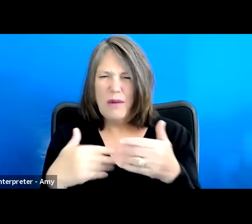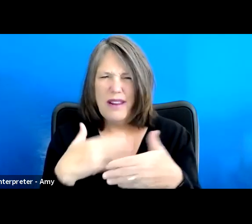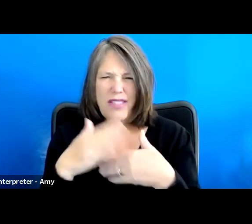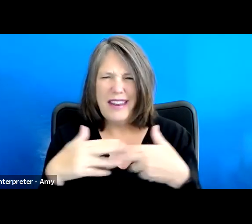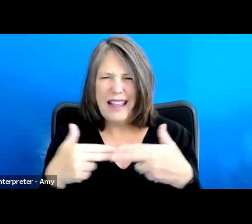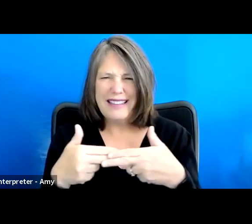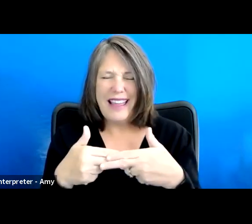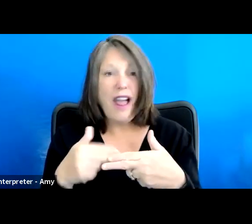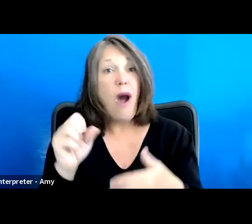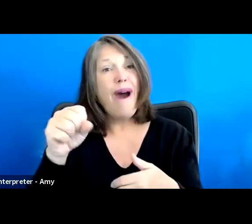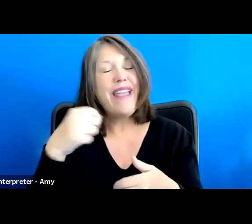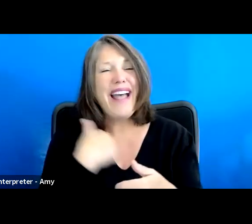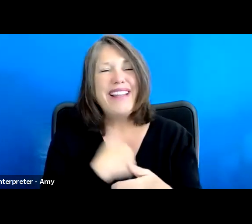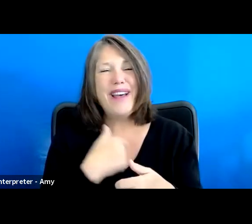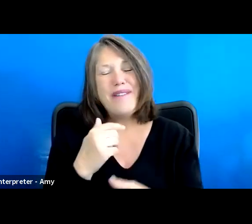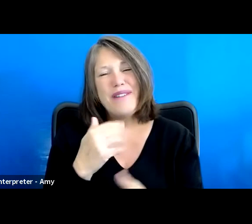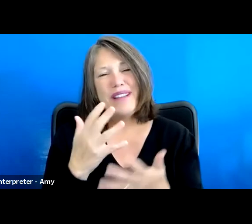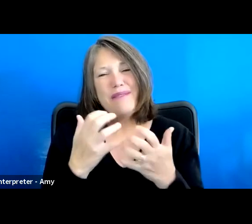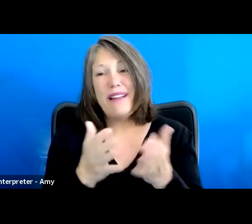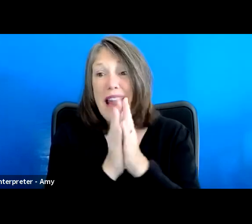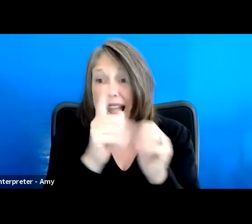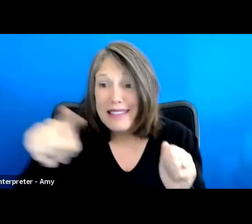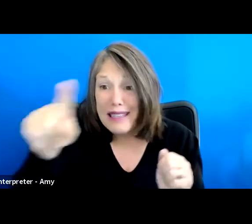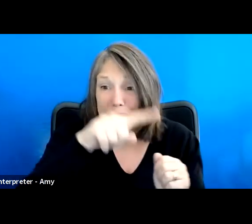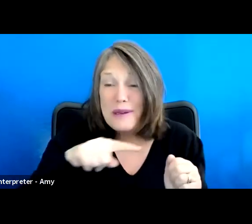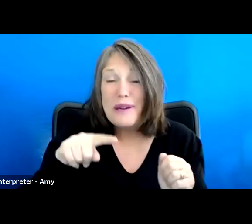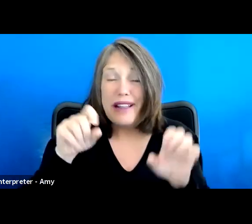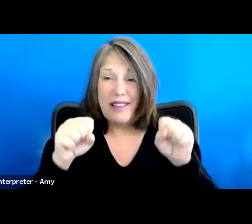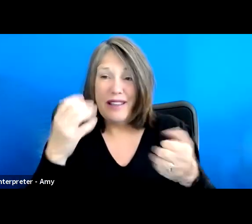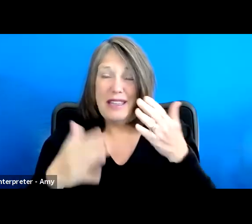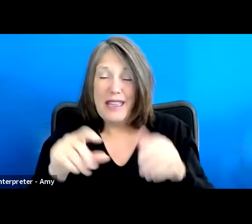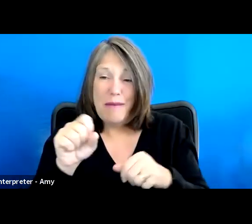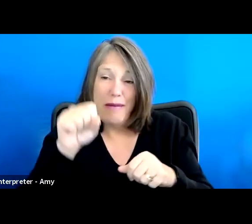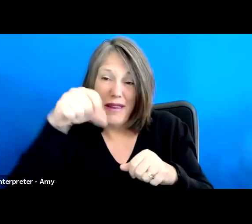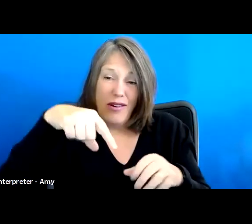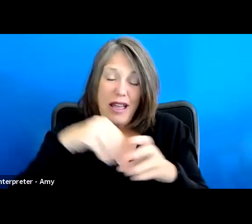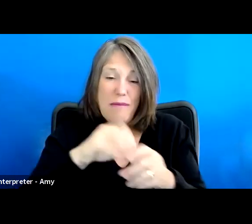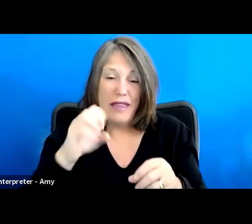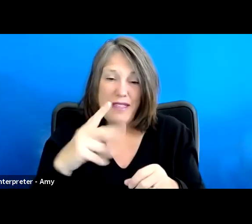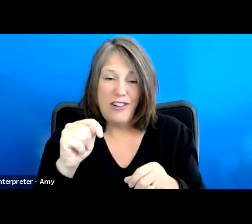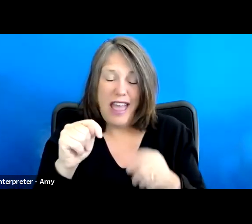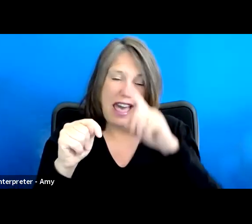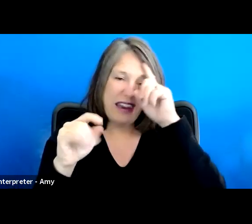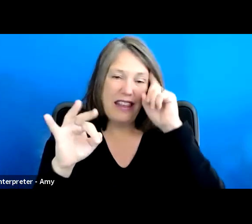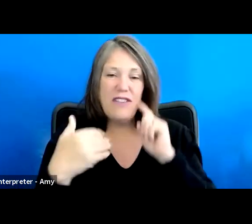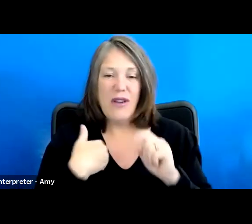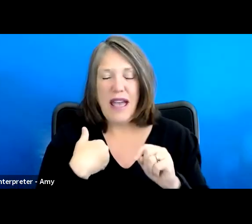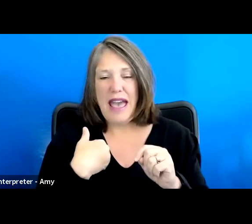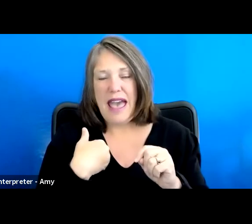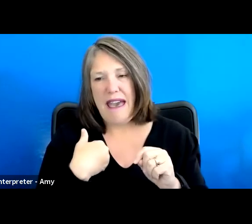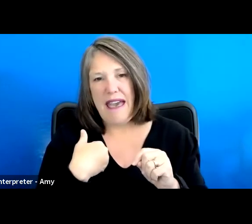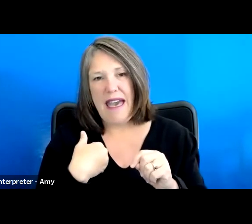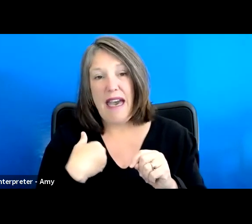is. Oh yeah, so we were just gonna ask you all, you can maybe drop it in the chat if you have innovative or